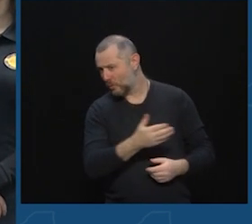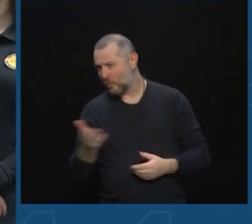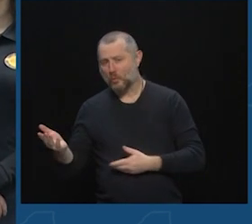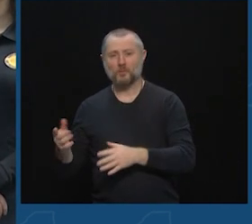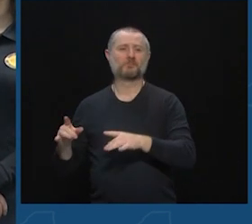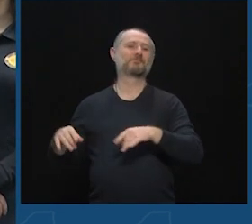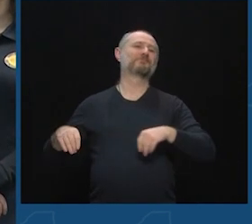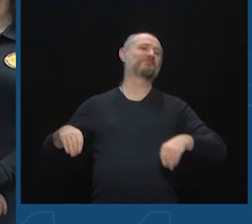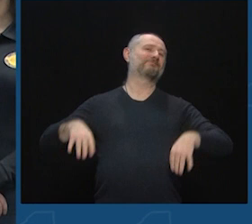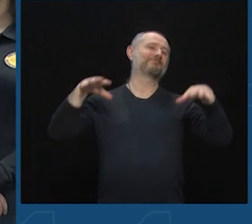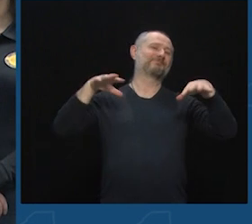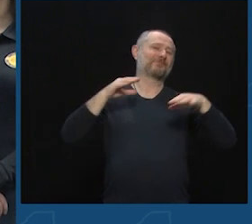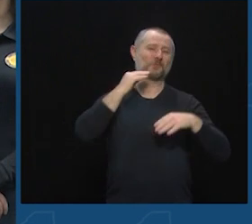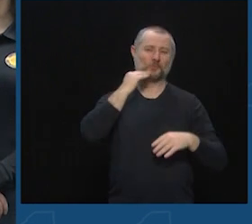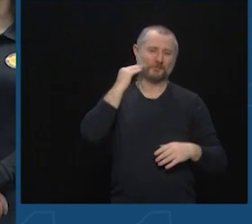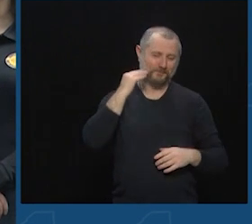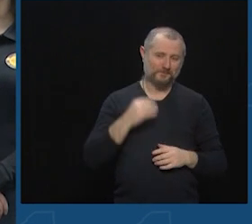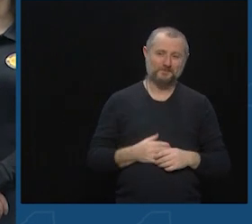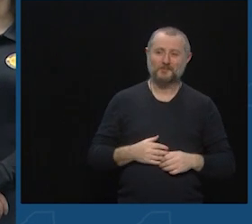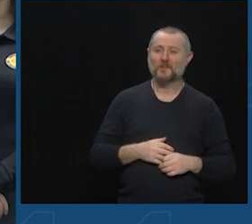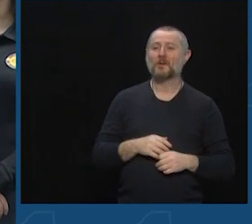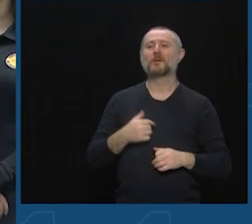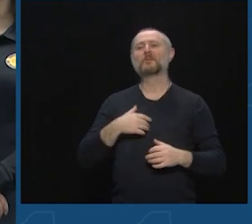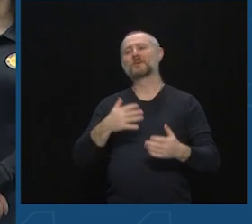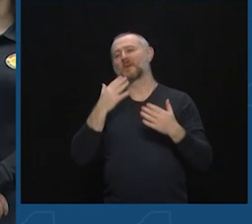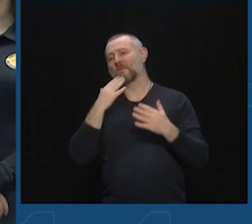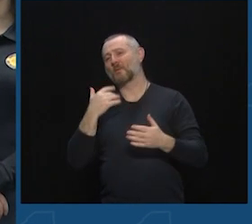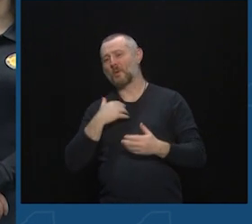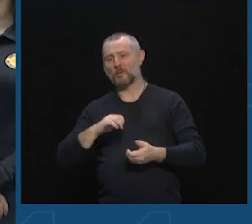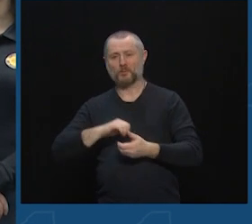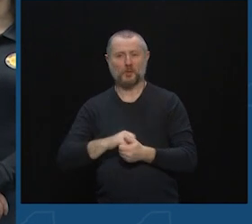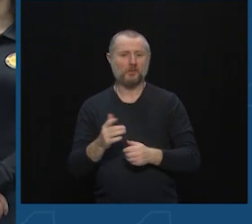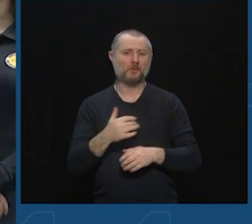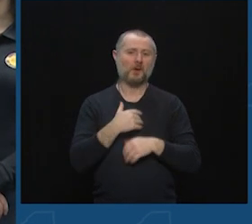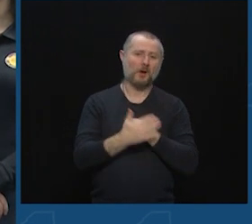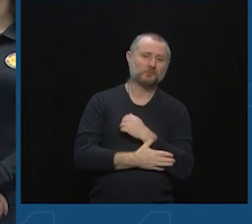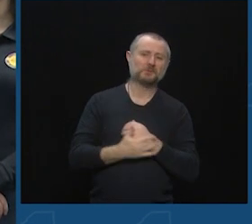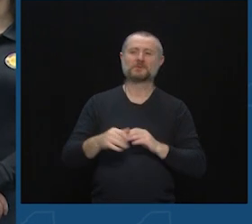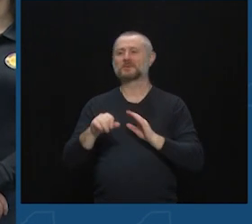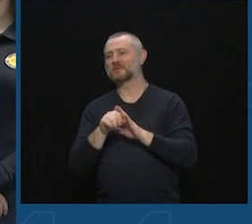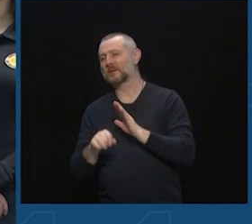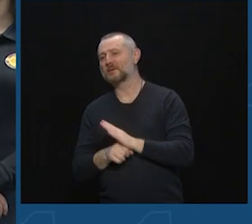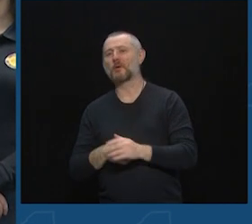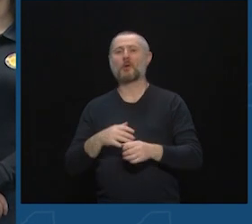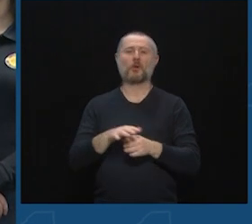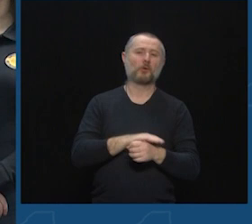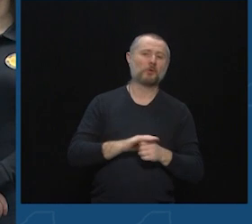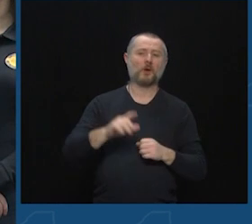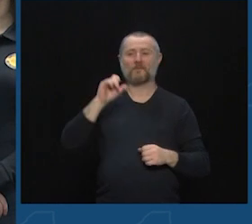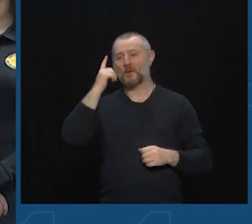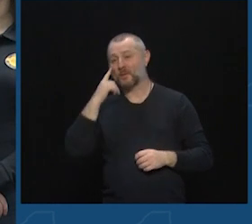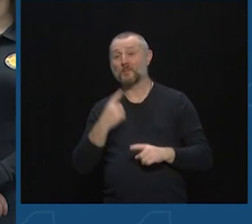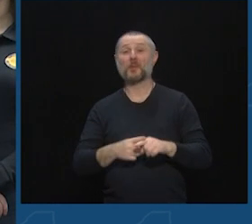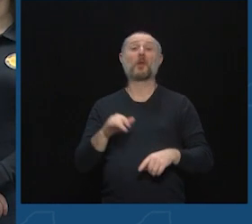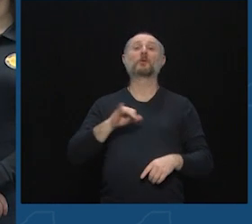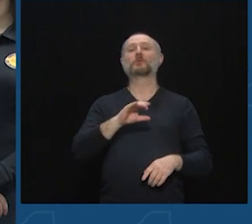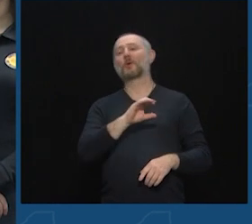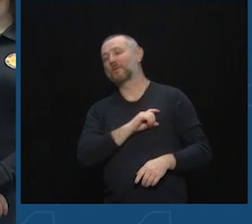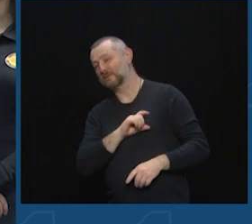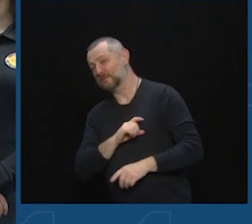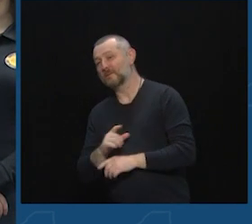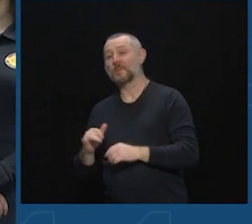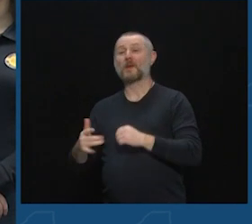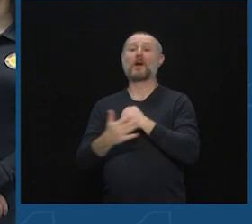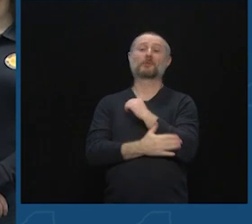really want to emphasize, thanks to our partners in county, state, local, as well as law enforcement. The county has provided